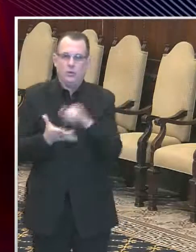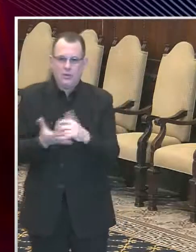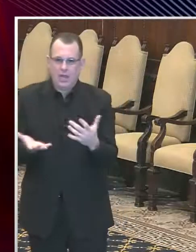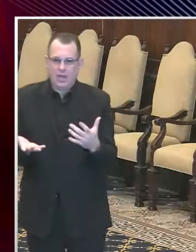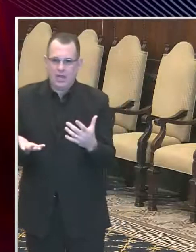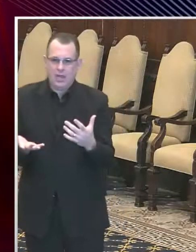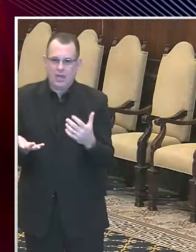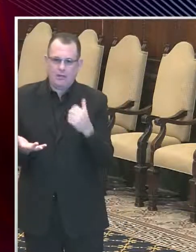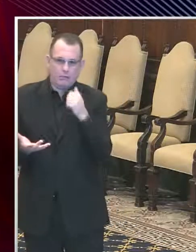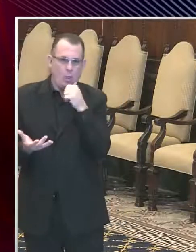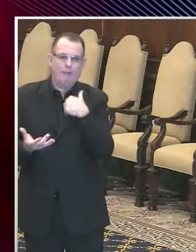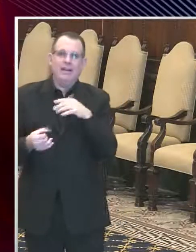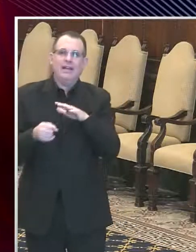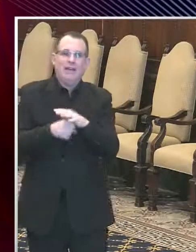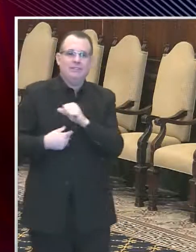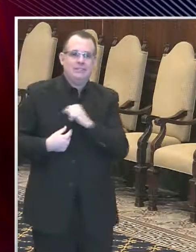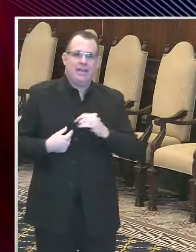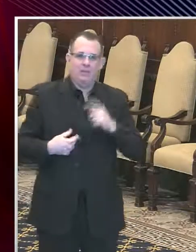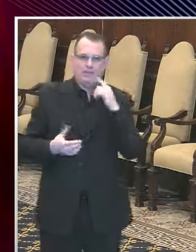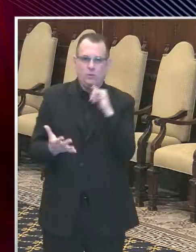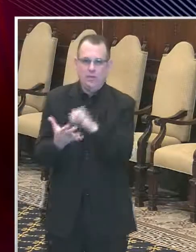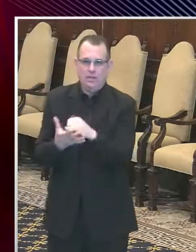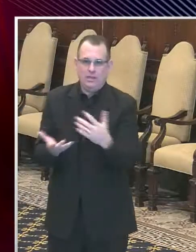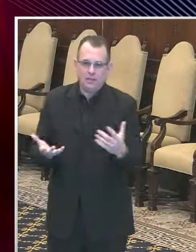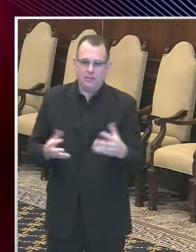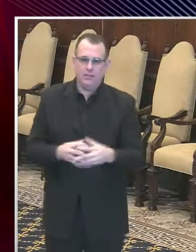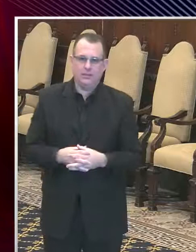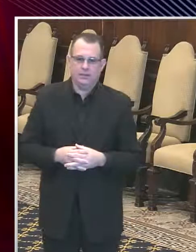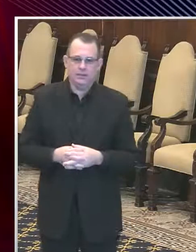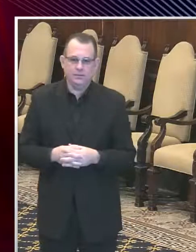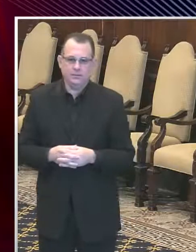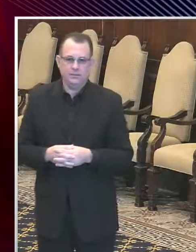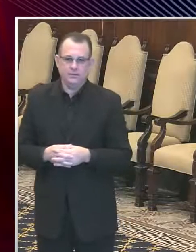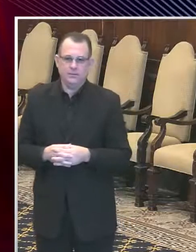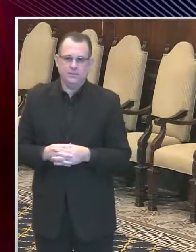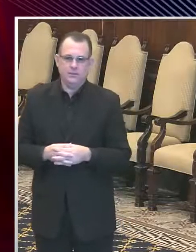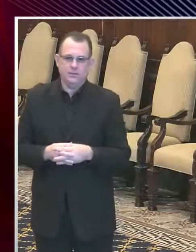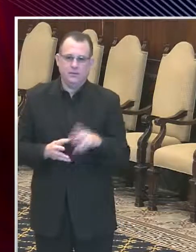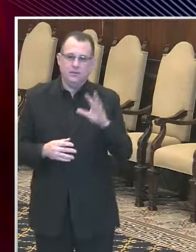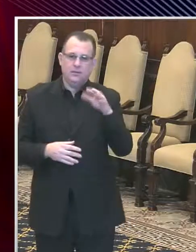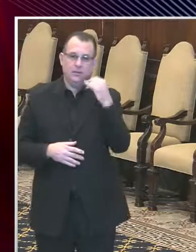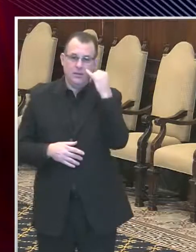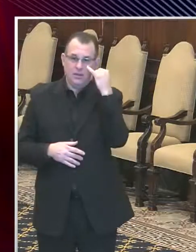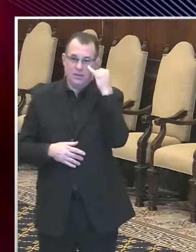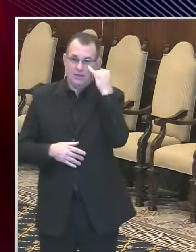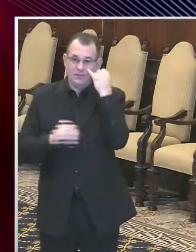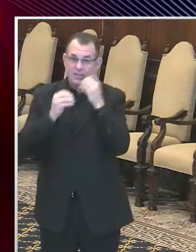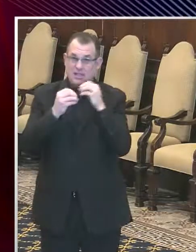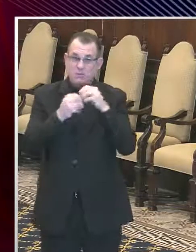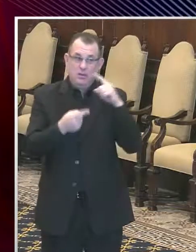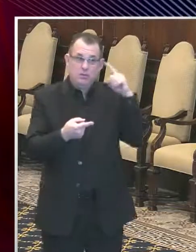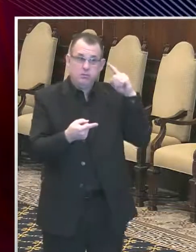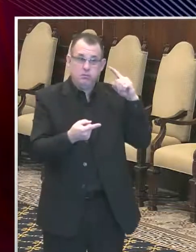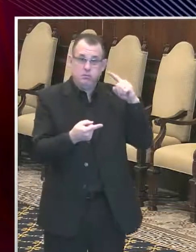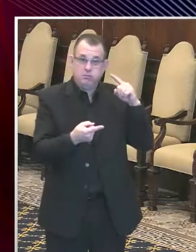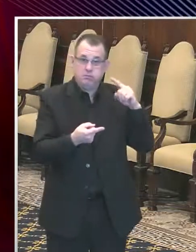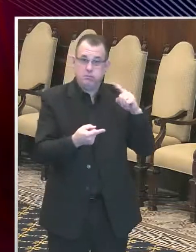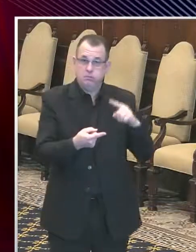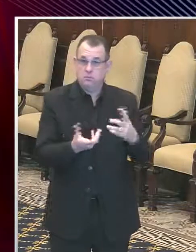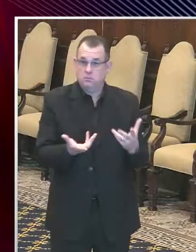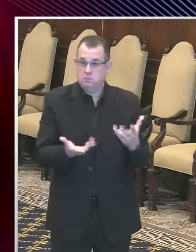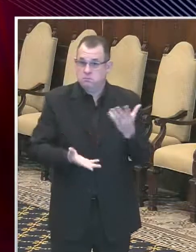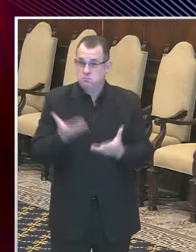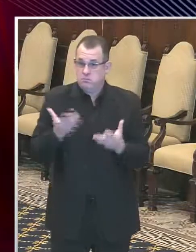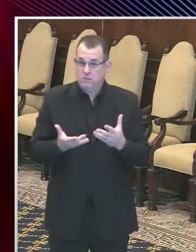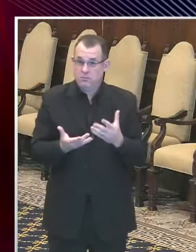here. Now, the case counts, we hope will be going down soon. If they continue to go down and get down below, say, 50 per day, then